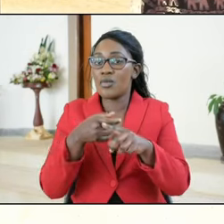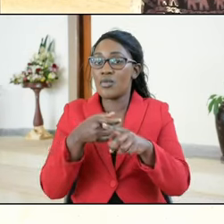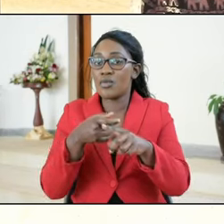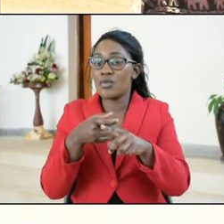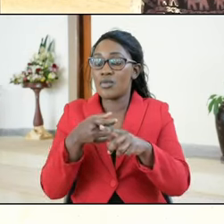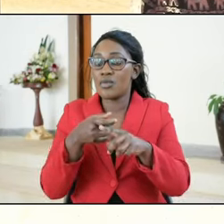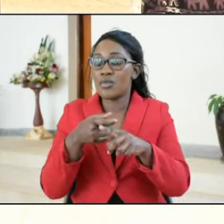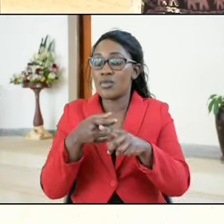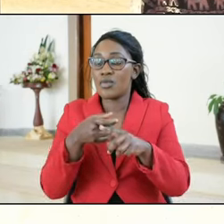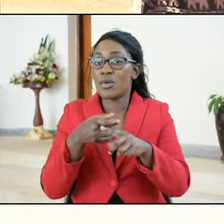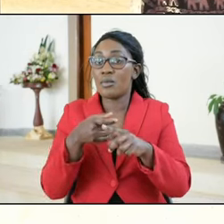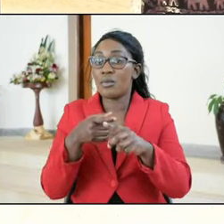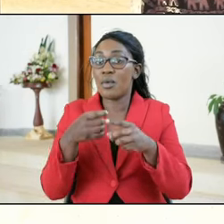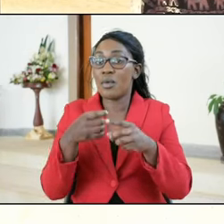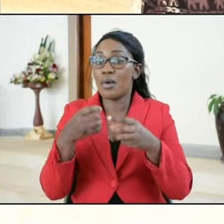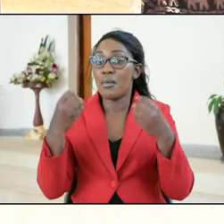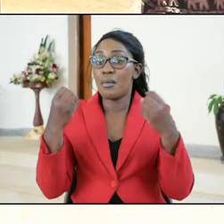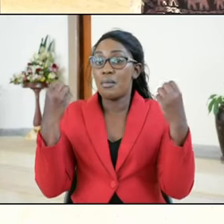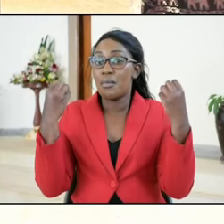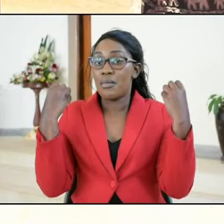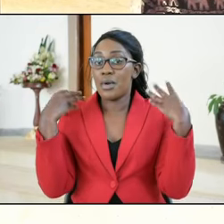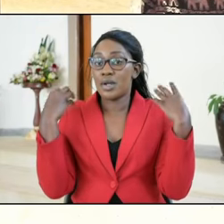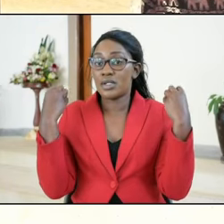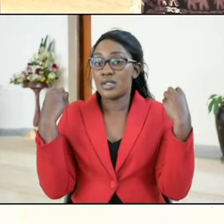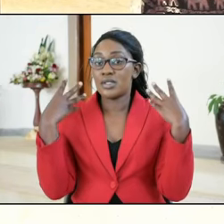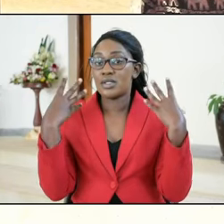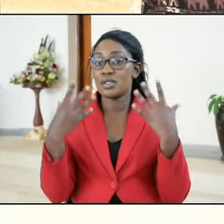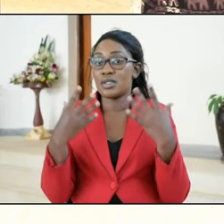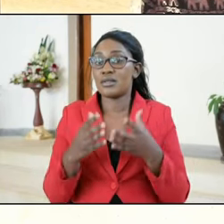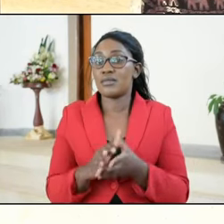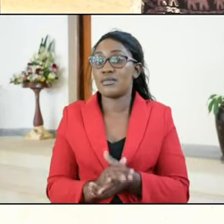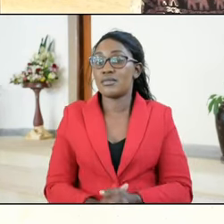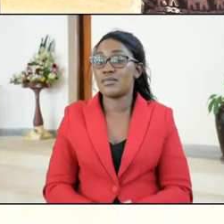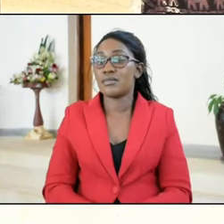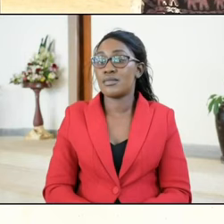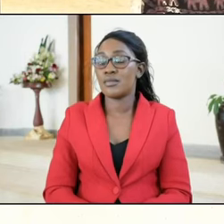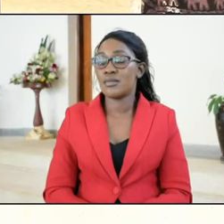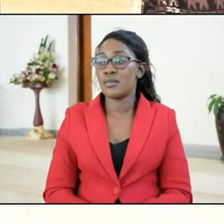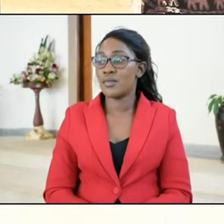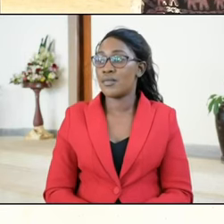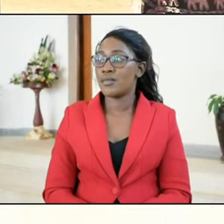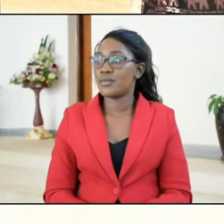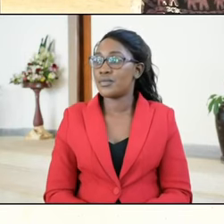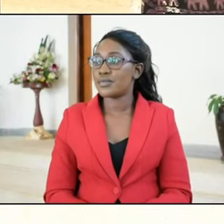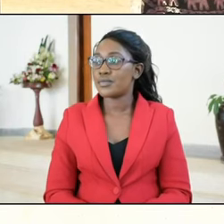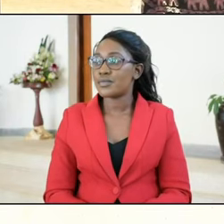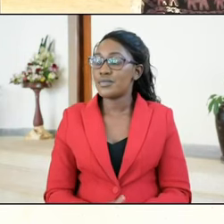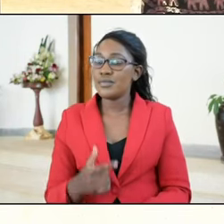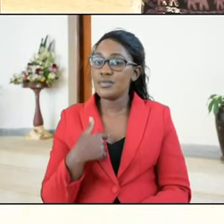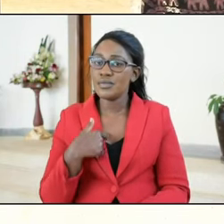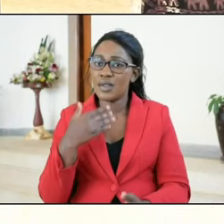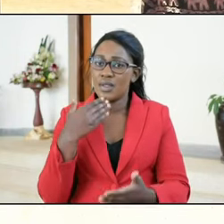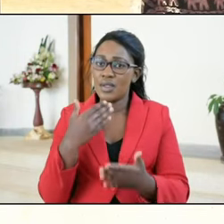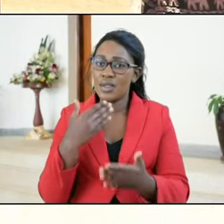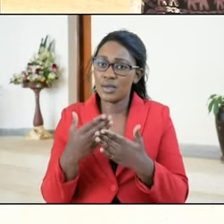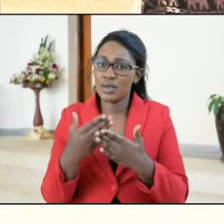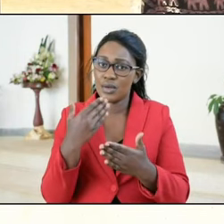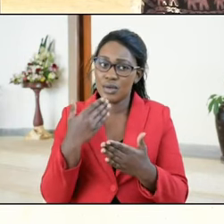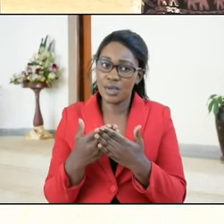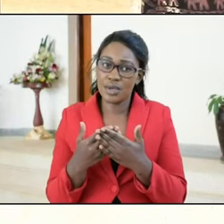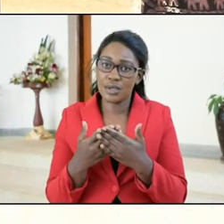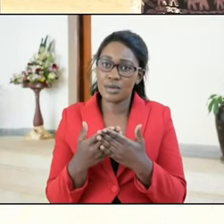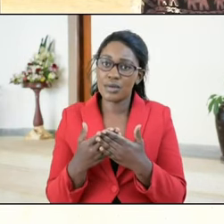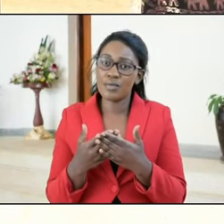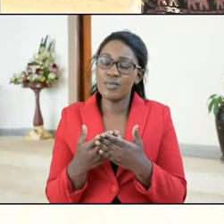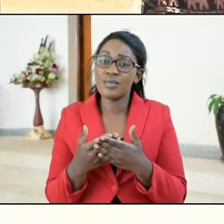Thank you, Flora. I think that the fact that one is even alive and is participating in this thing